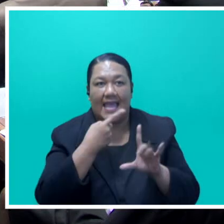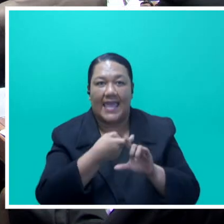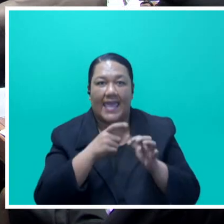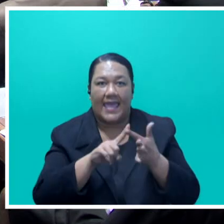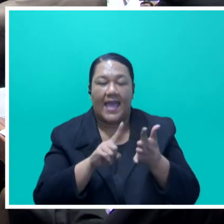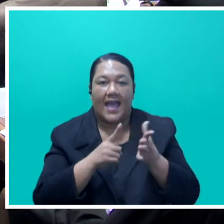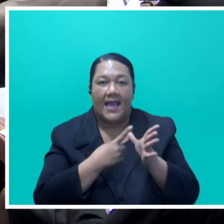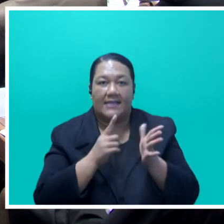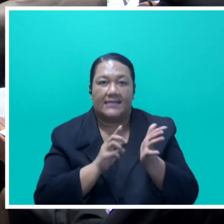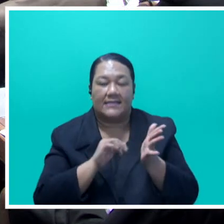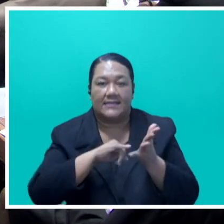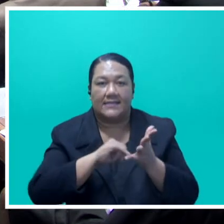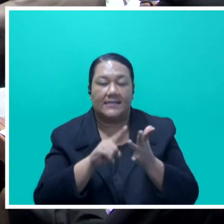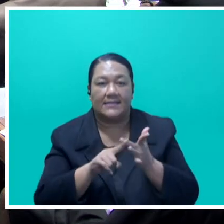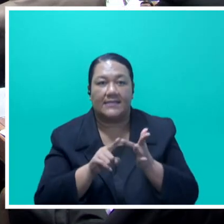The Honourable Speaker,